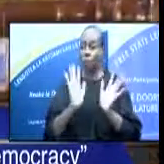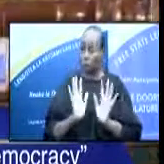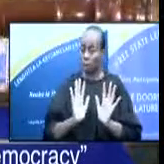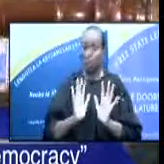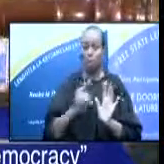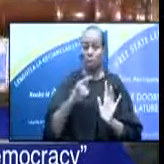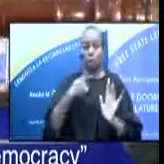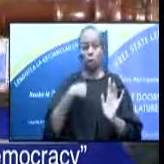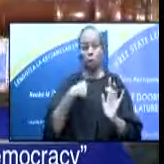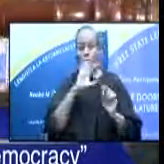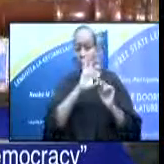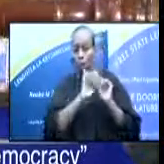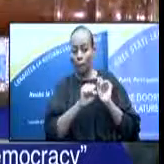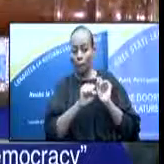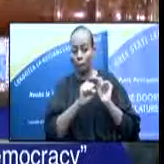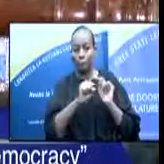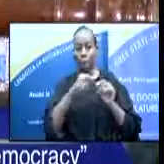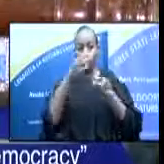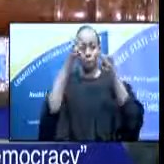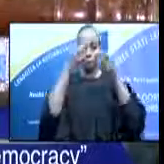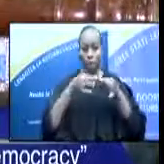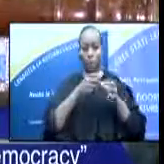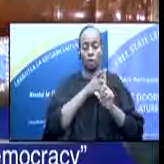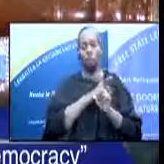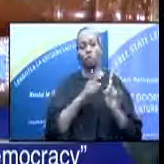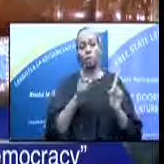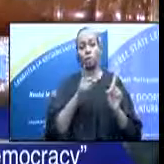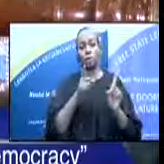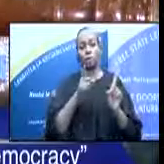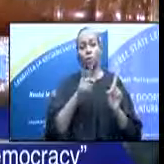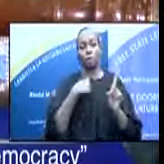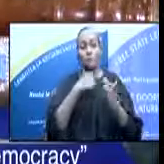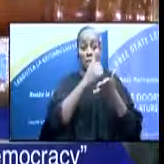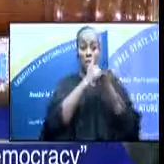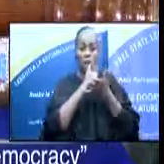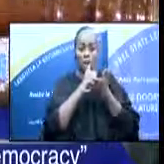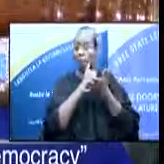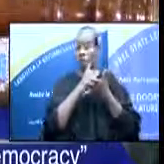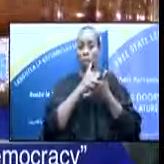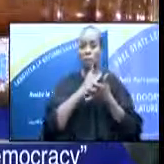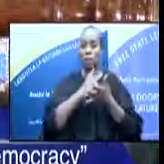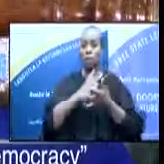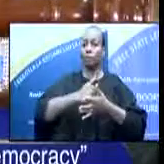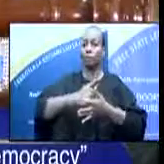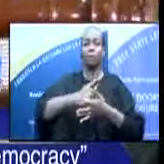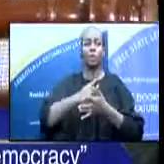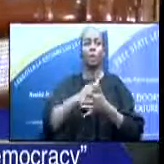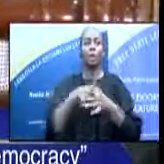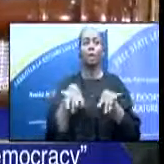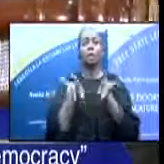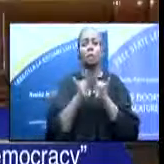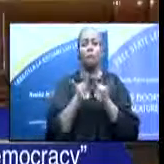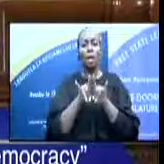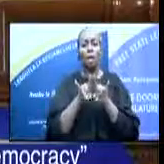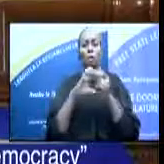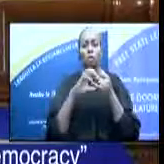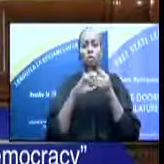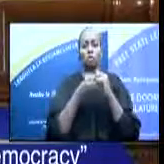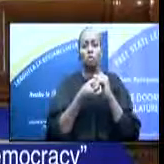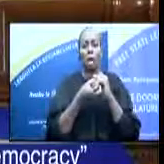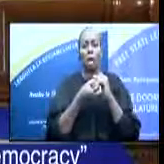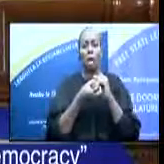raised something and the ruling was made differently. That is not assisting me. And you consistently try